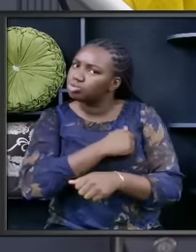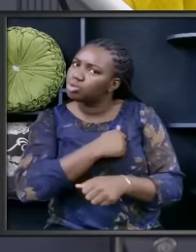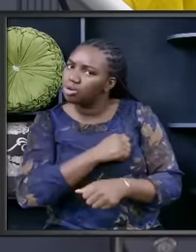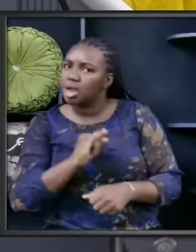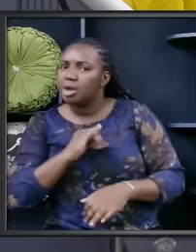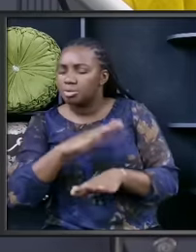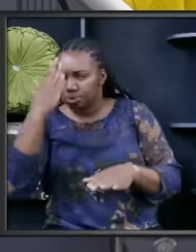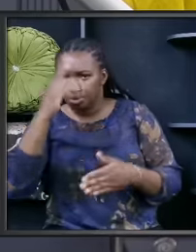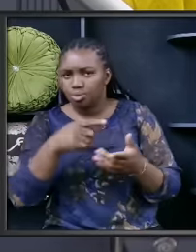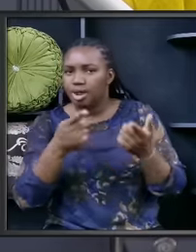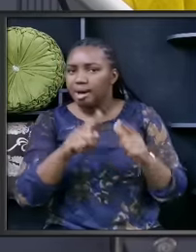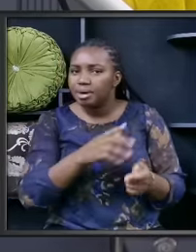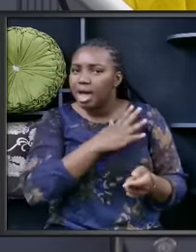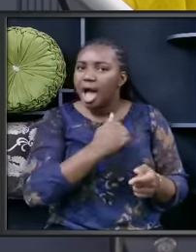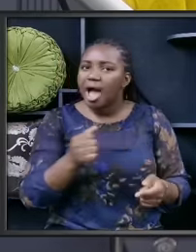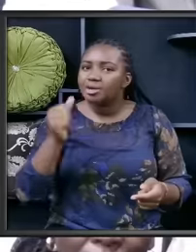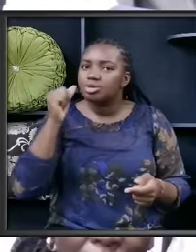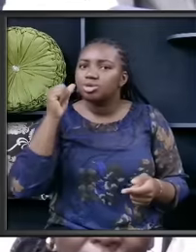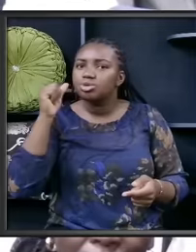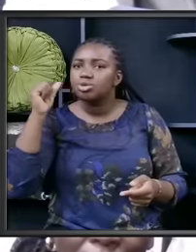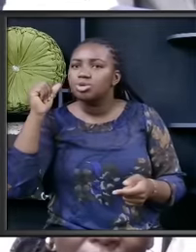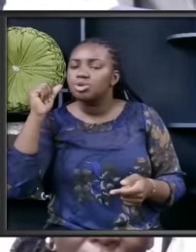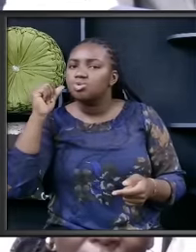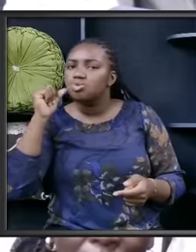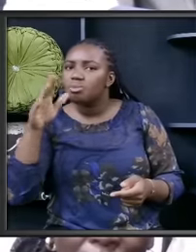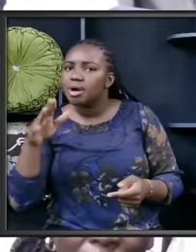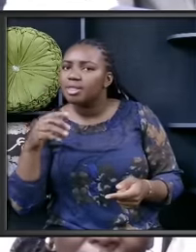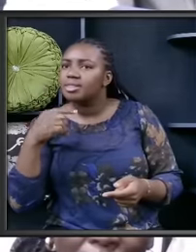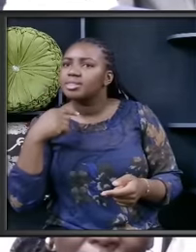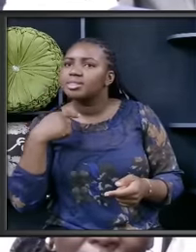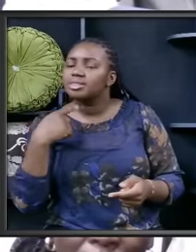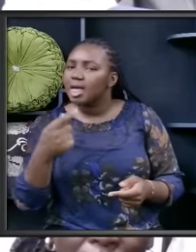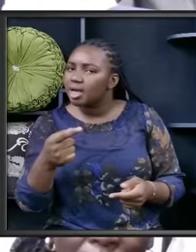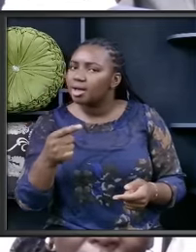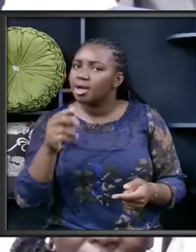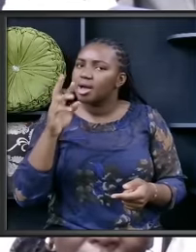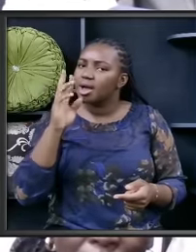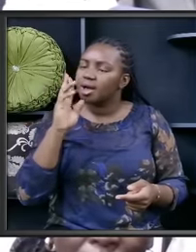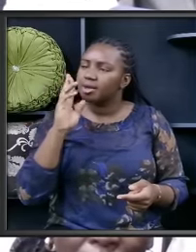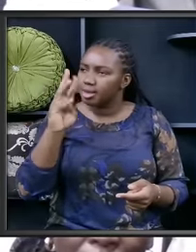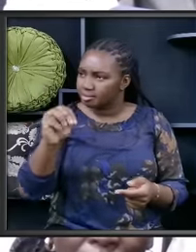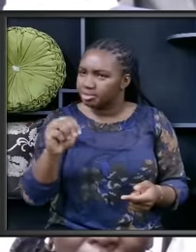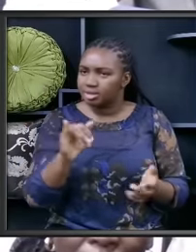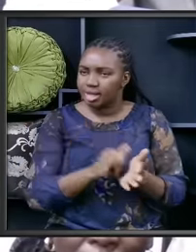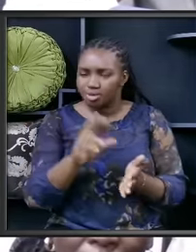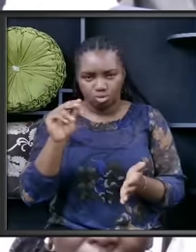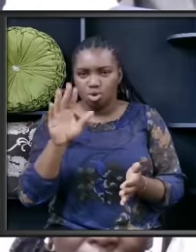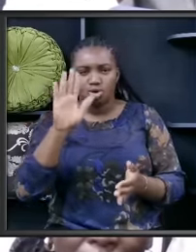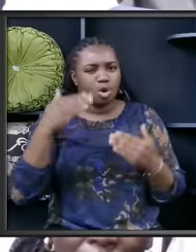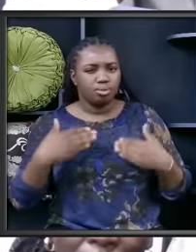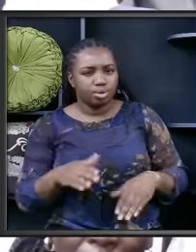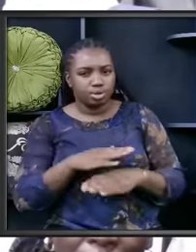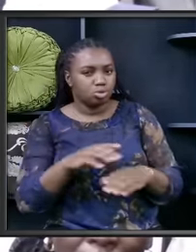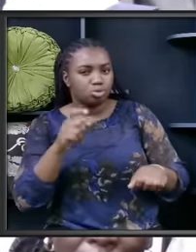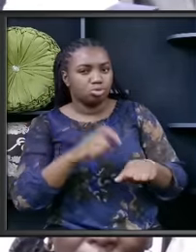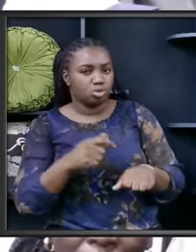you know what thing happened. I do man tell and say, you know, Sabi English, now the little boy they translate. He tell and say, your body not touch me. What thing I want